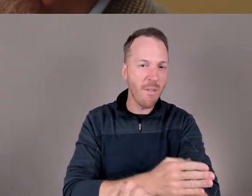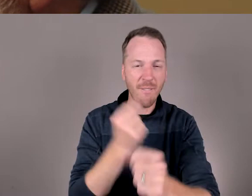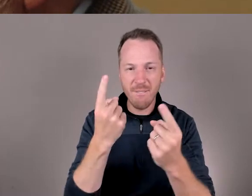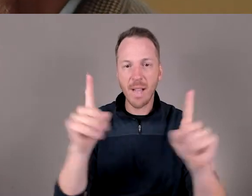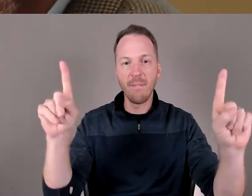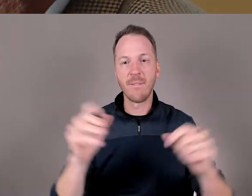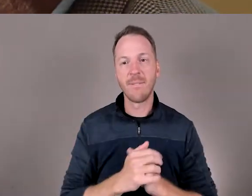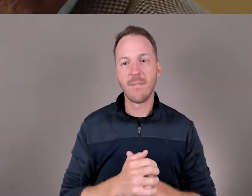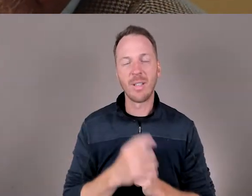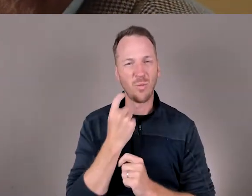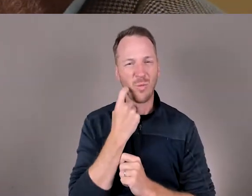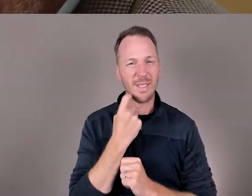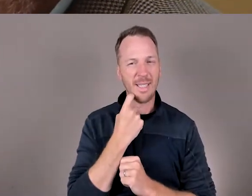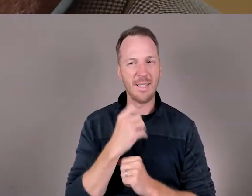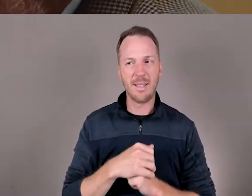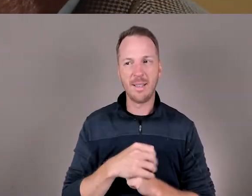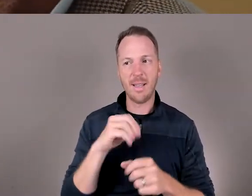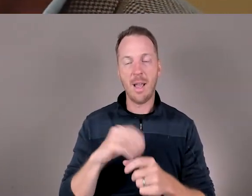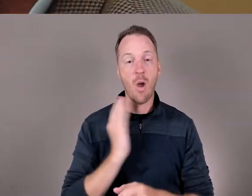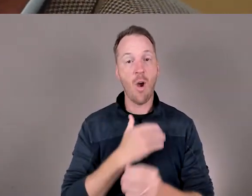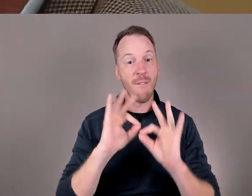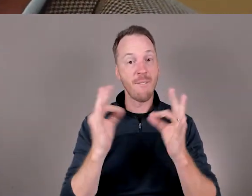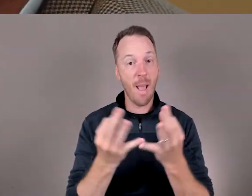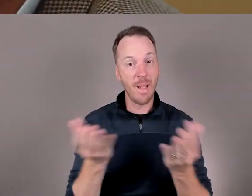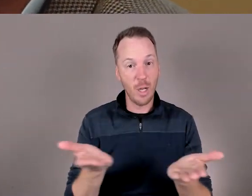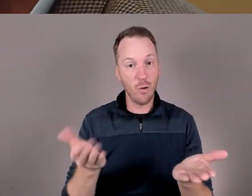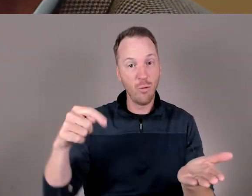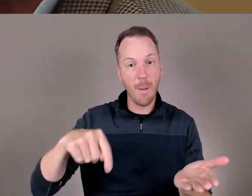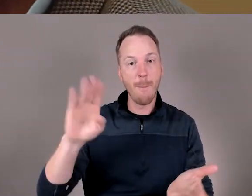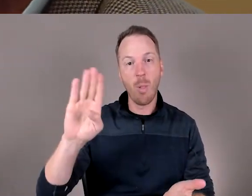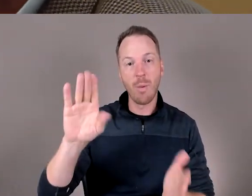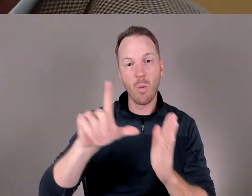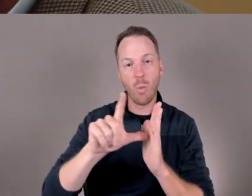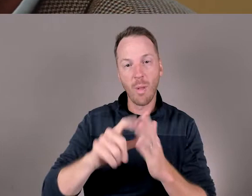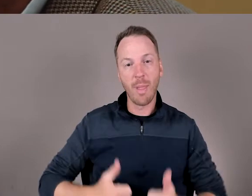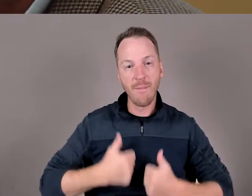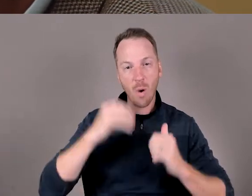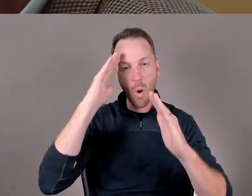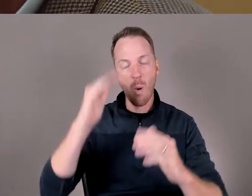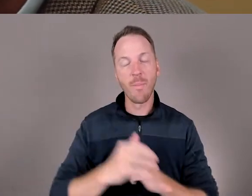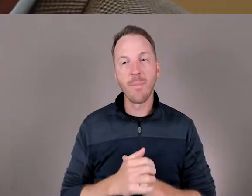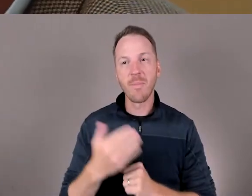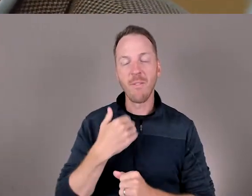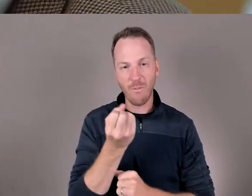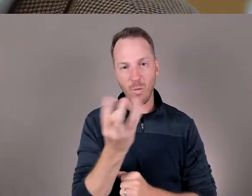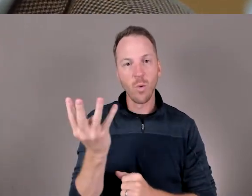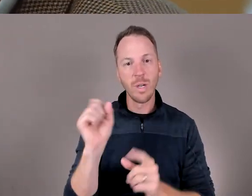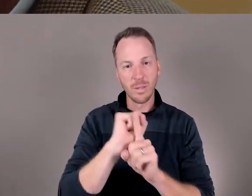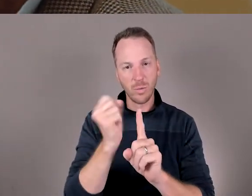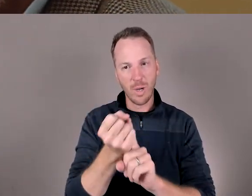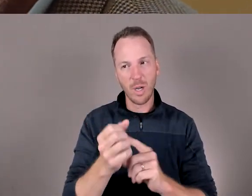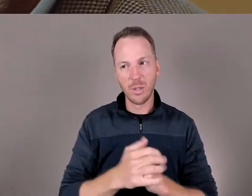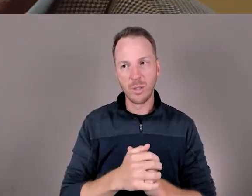effective. Just recently, in our family of faith here at Bloomington Living Hope, there have been a couple of